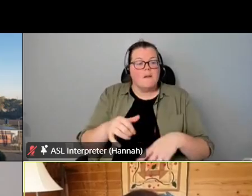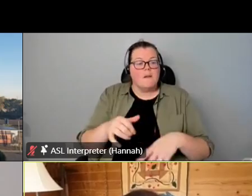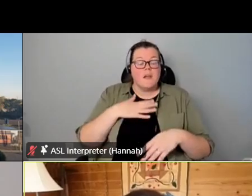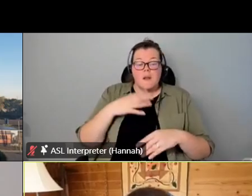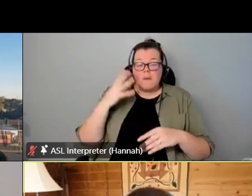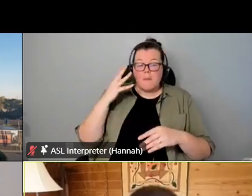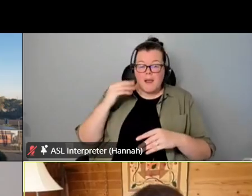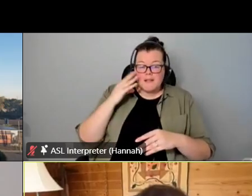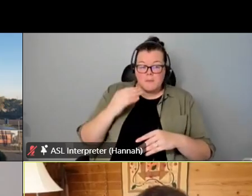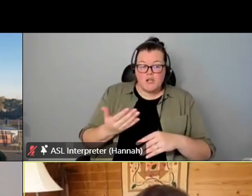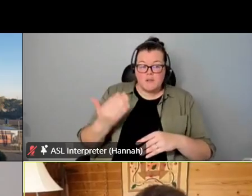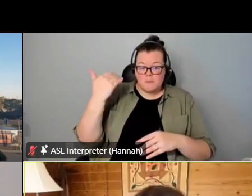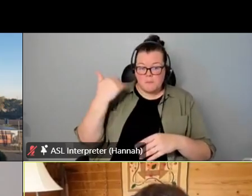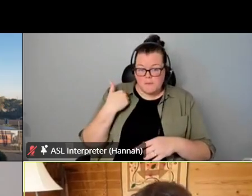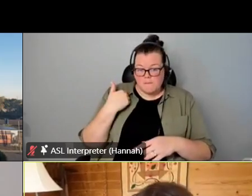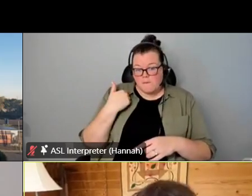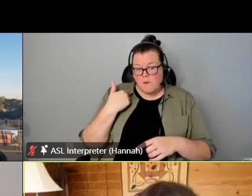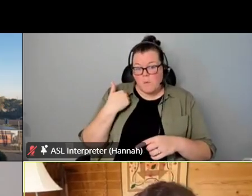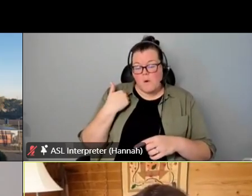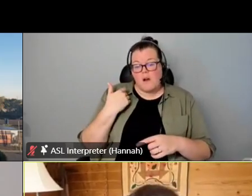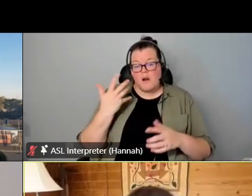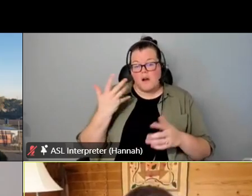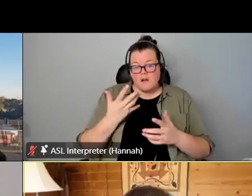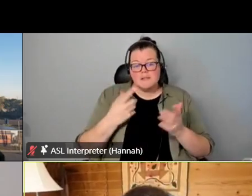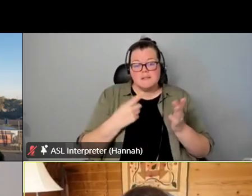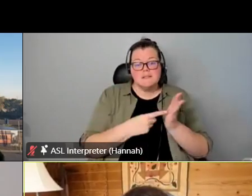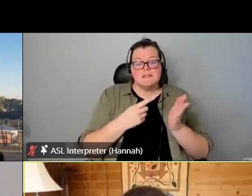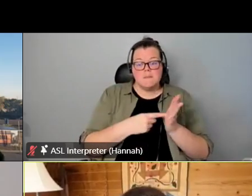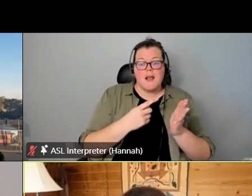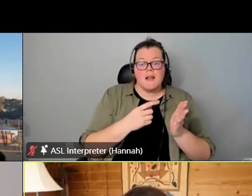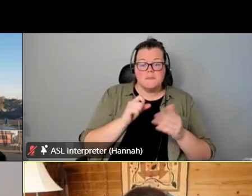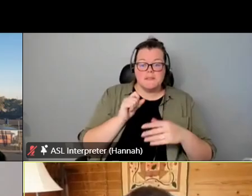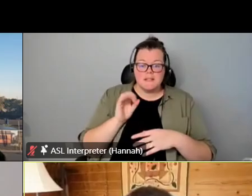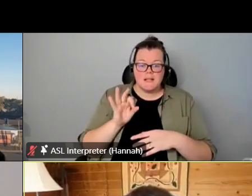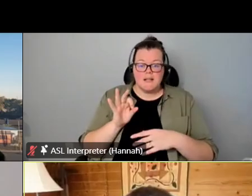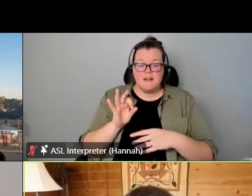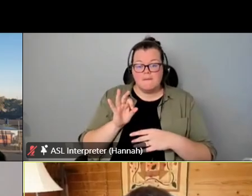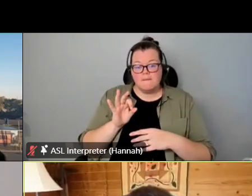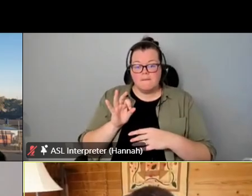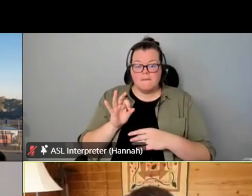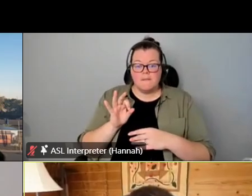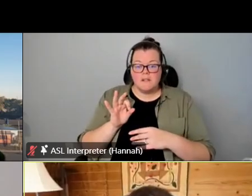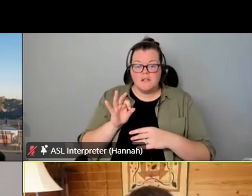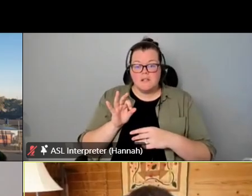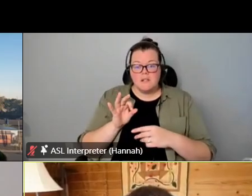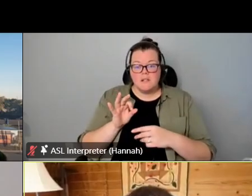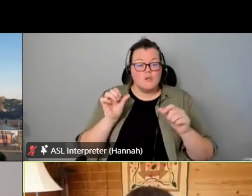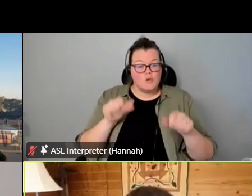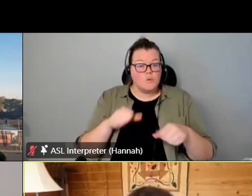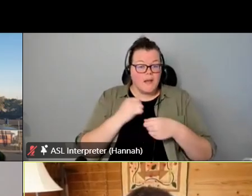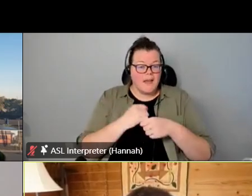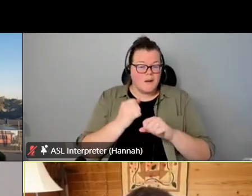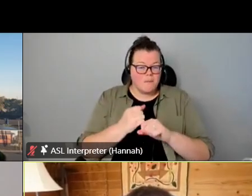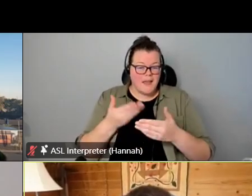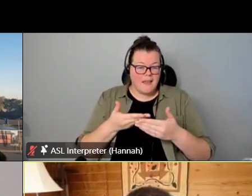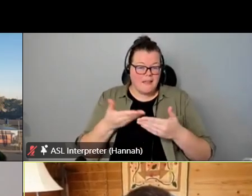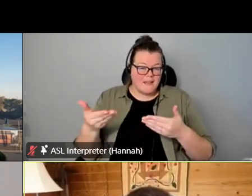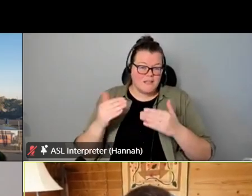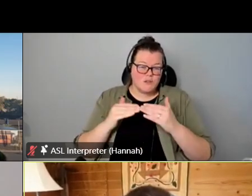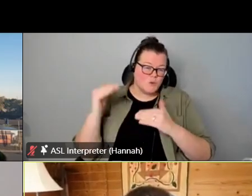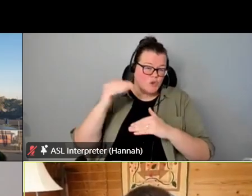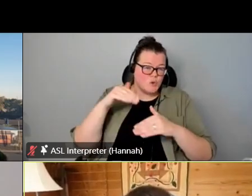past is sometimes if you you can make things too accessible.